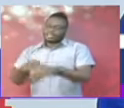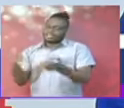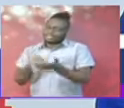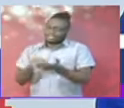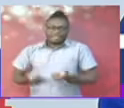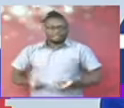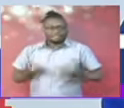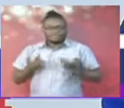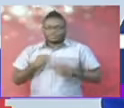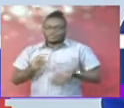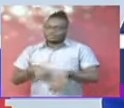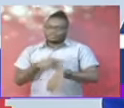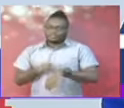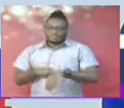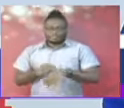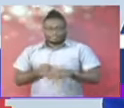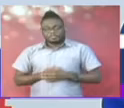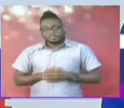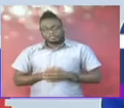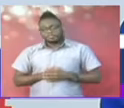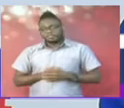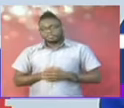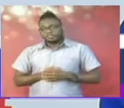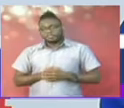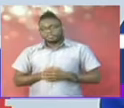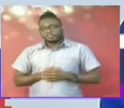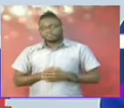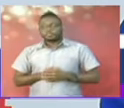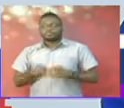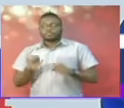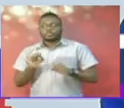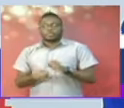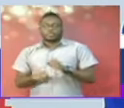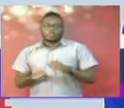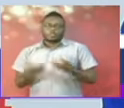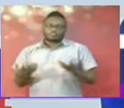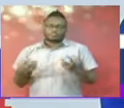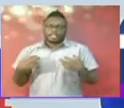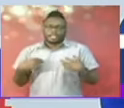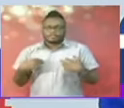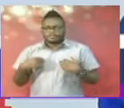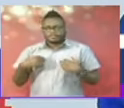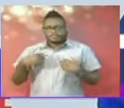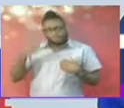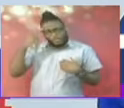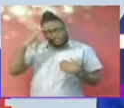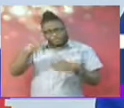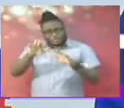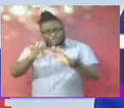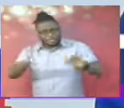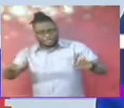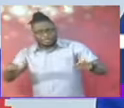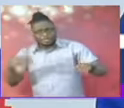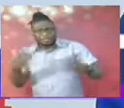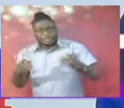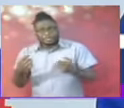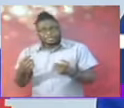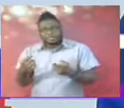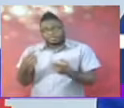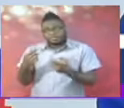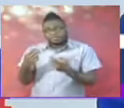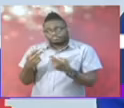Vaccinate to Operate, as a means of returning to some sort of normalcy for our children to return to school and families to put food on their